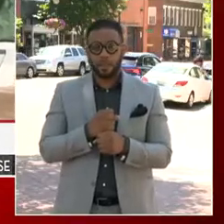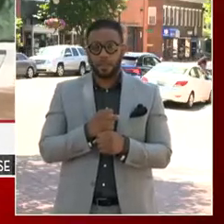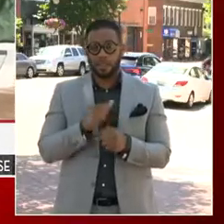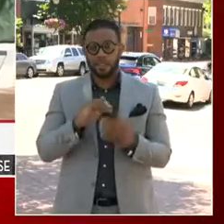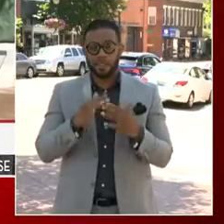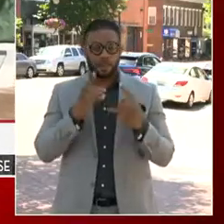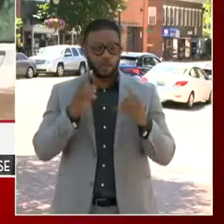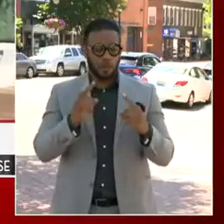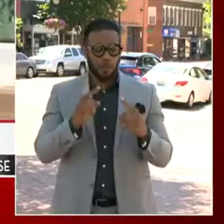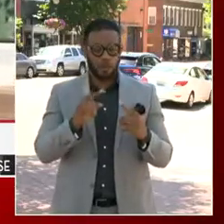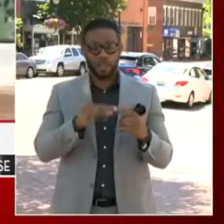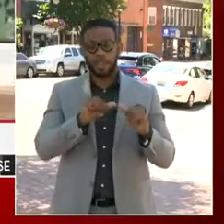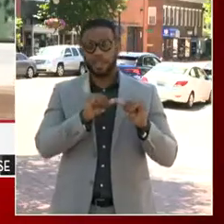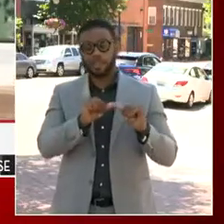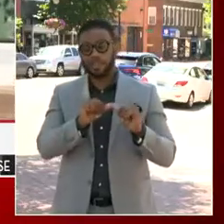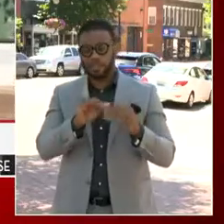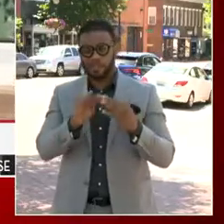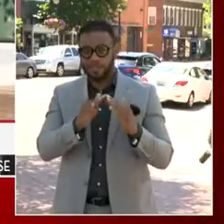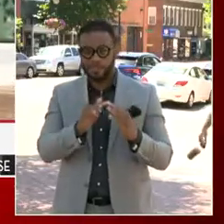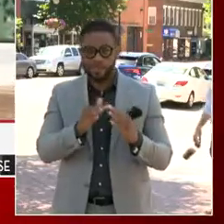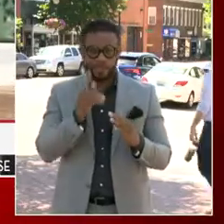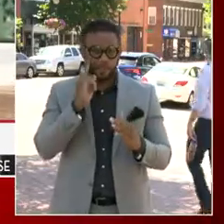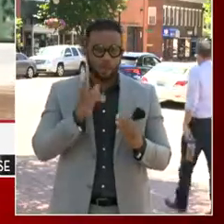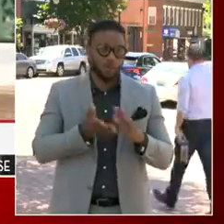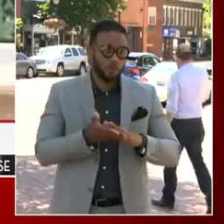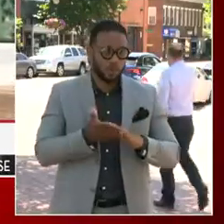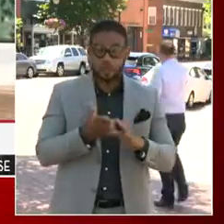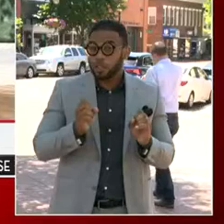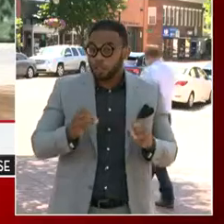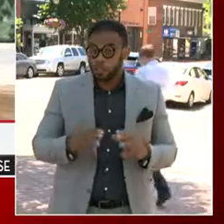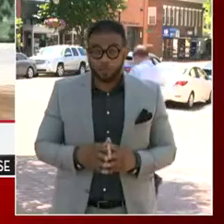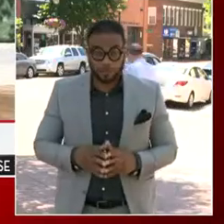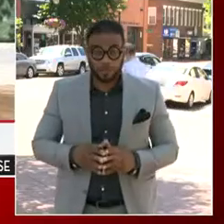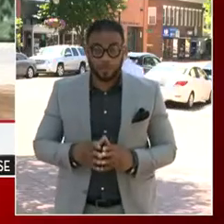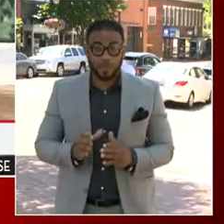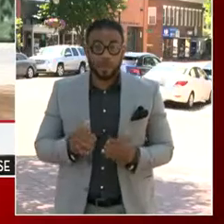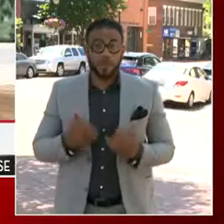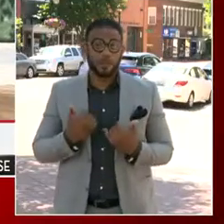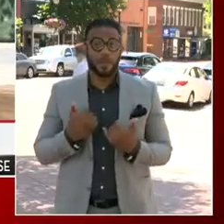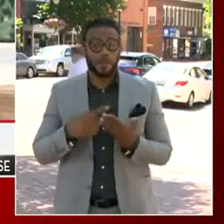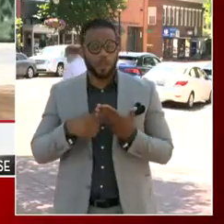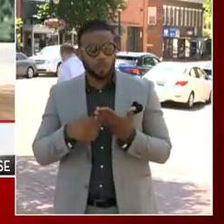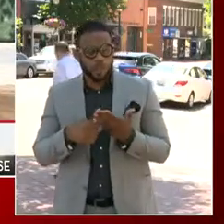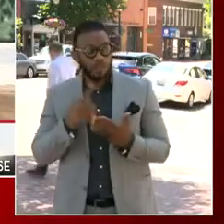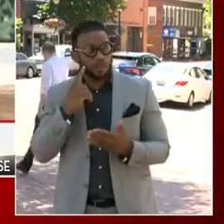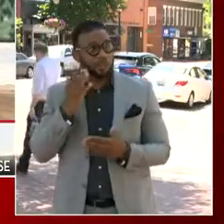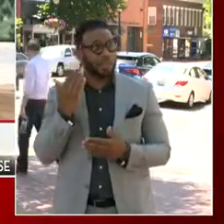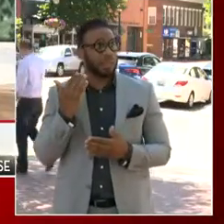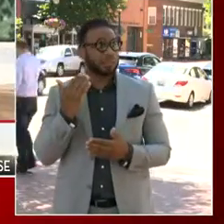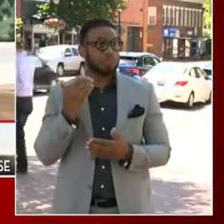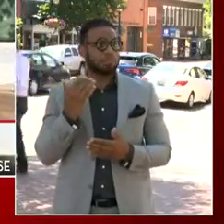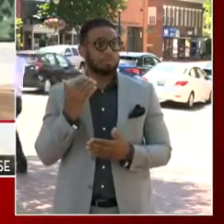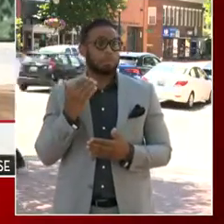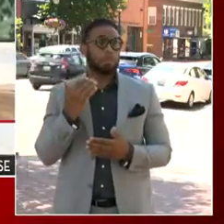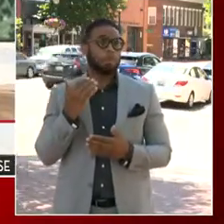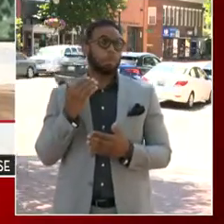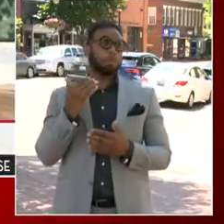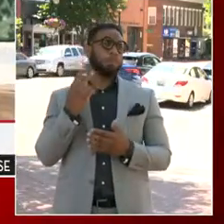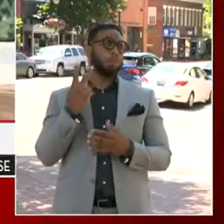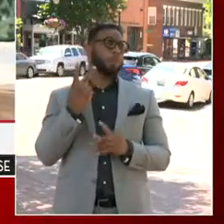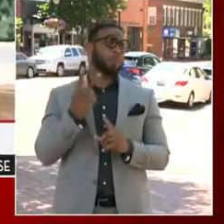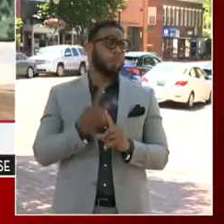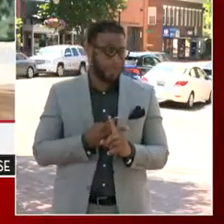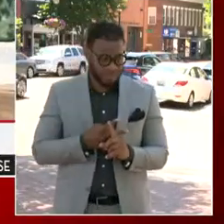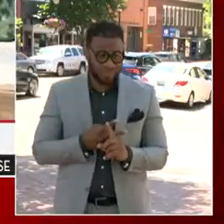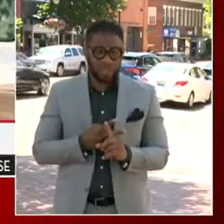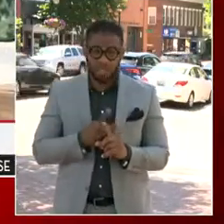this city work and continues the city in terms of running. And so we have been talking for the past 2 months